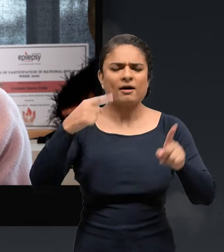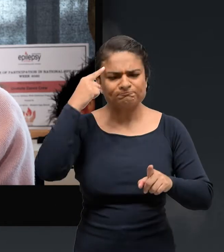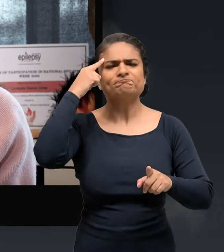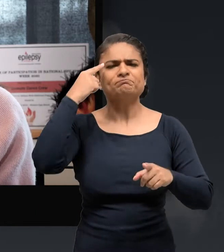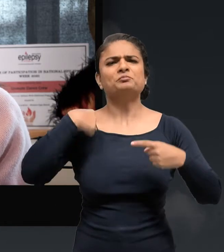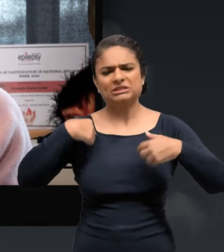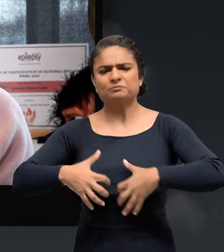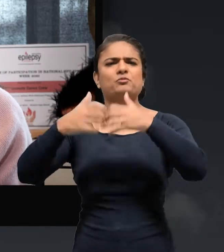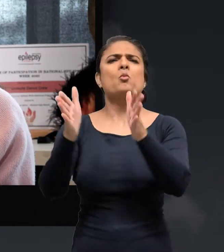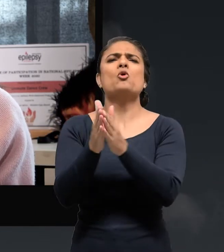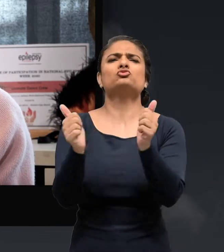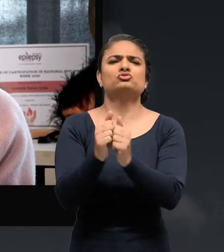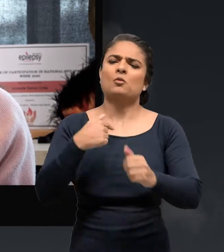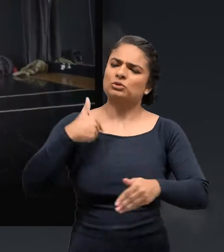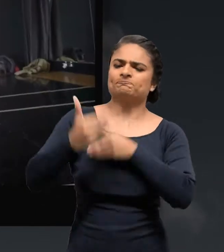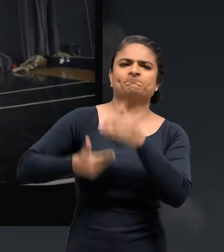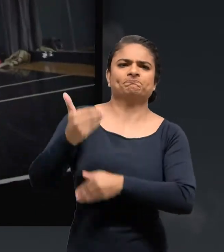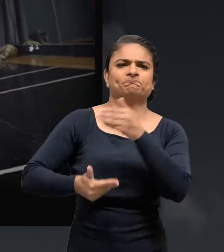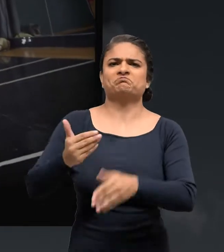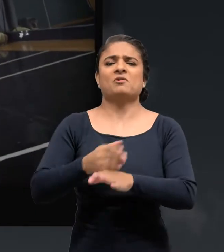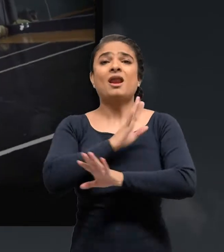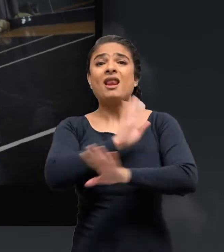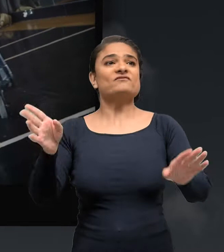an organization such as Unmute.